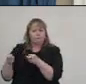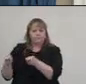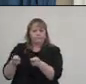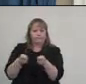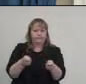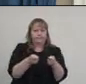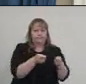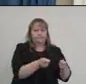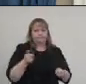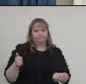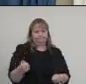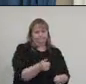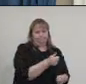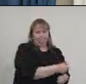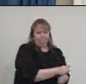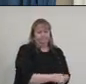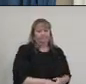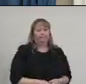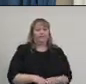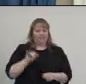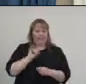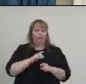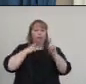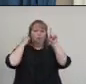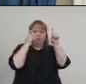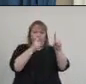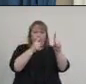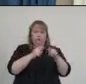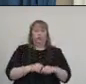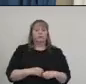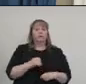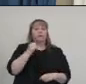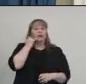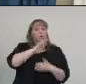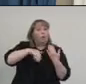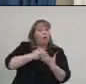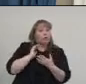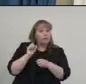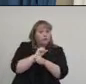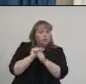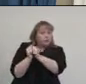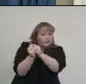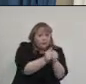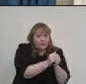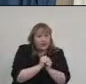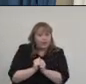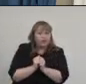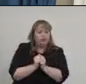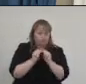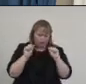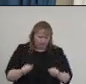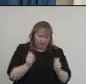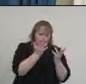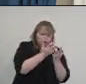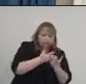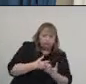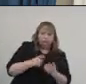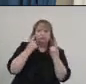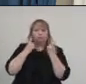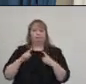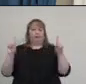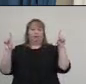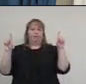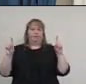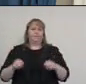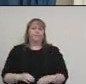work together to accomplish our shared goals, anything is possible, even in the most trying of times.